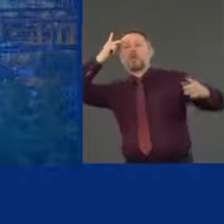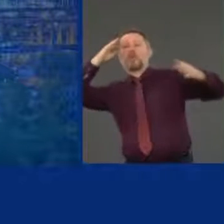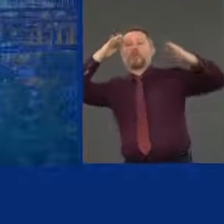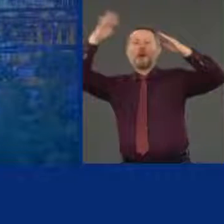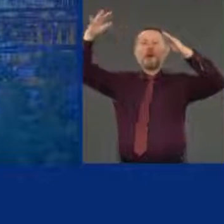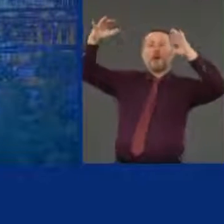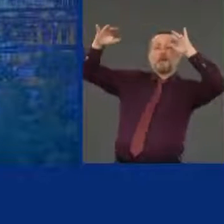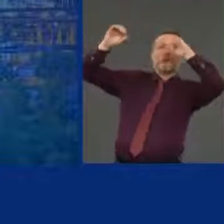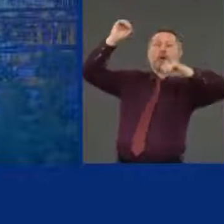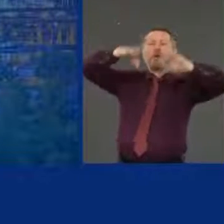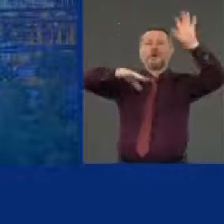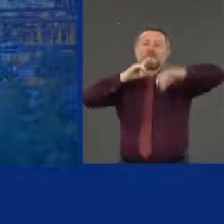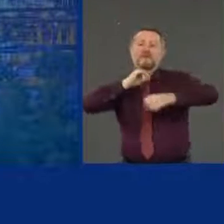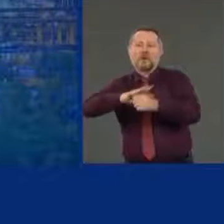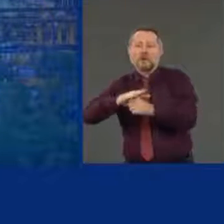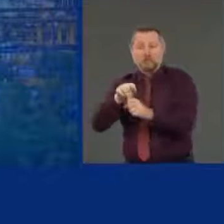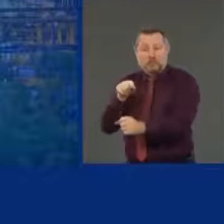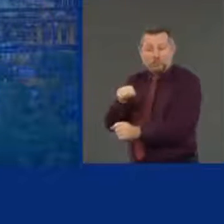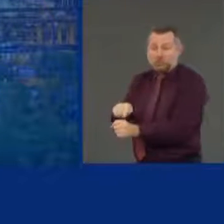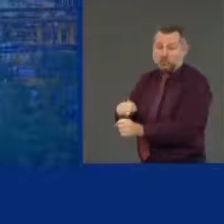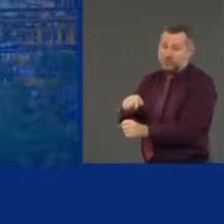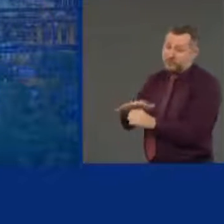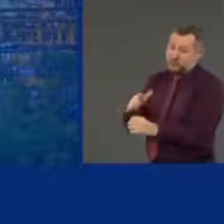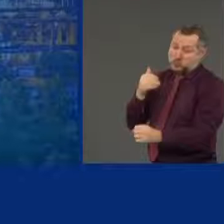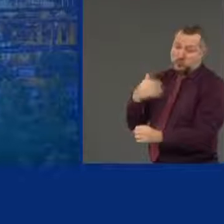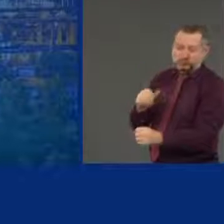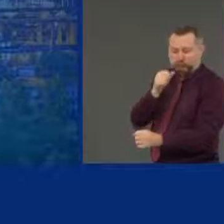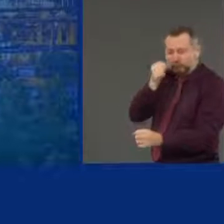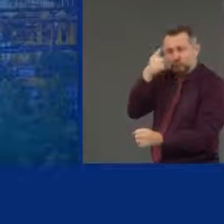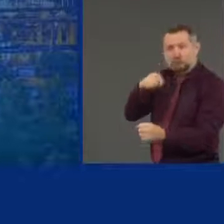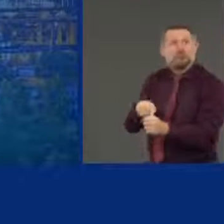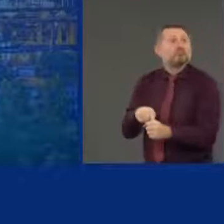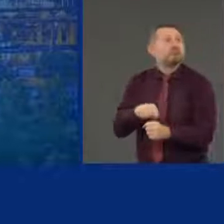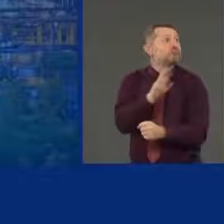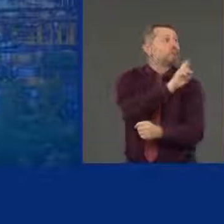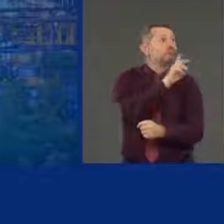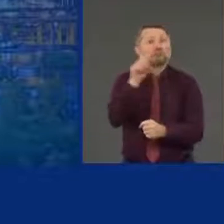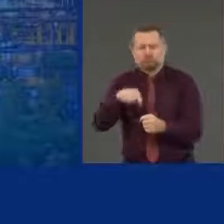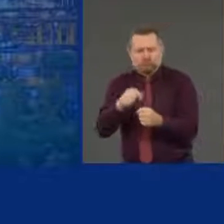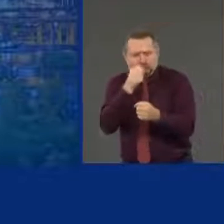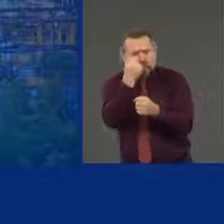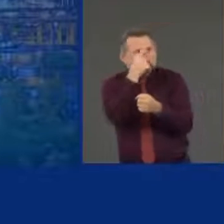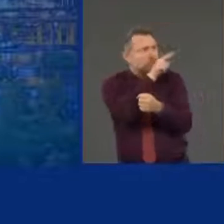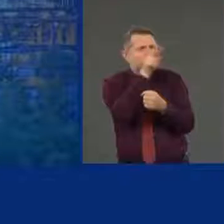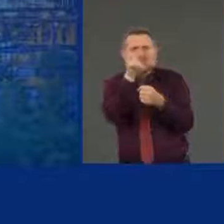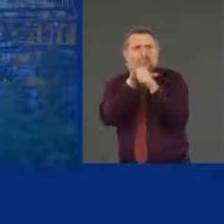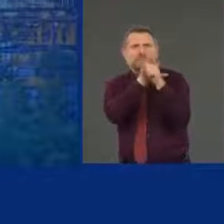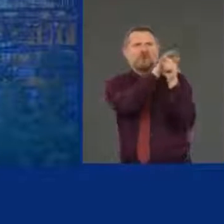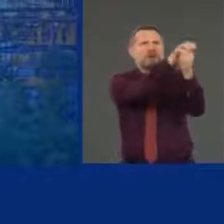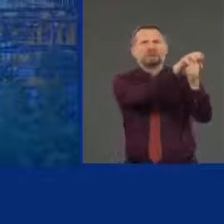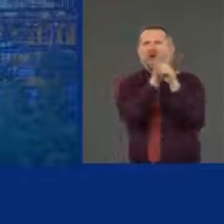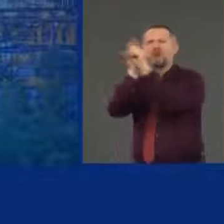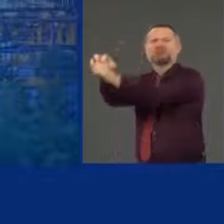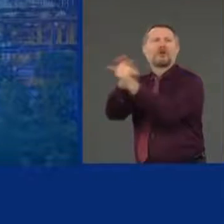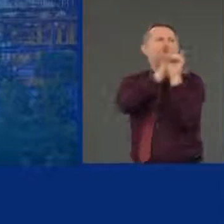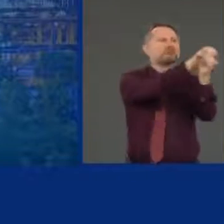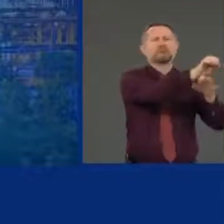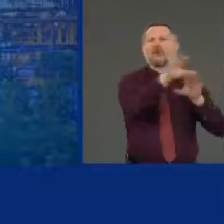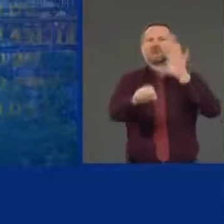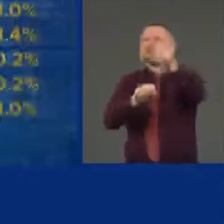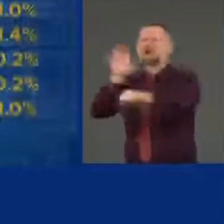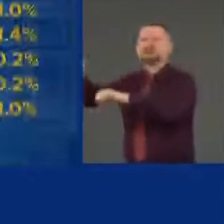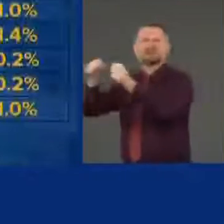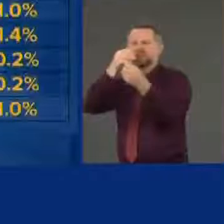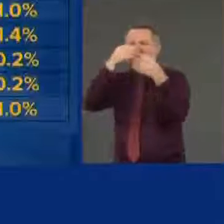understand Democratic politics, Republican politics. It's a virus. It's a public health